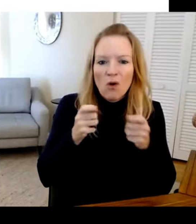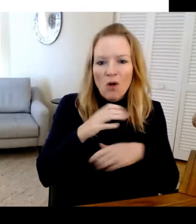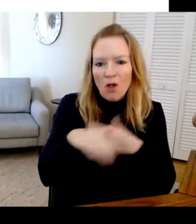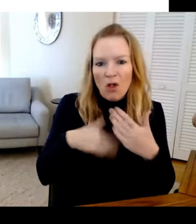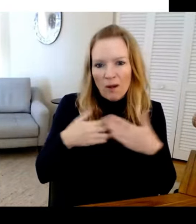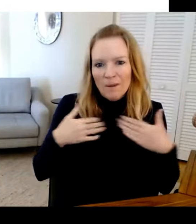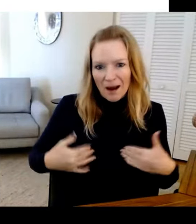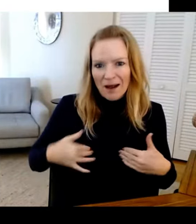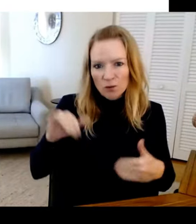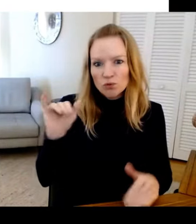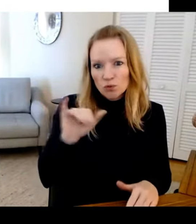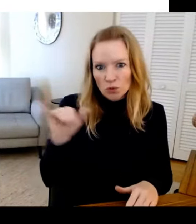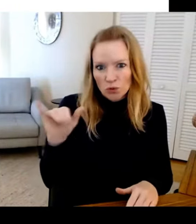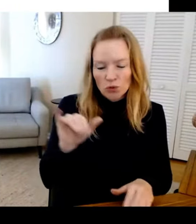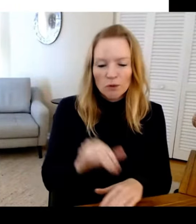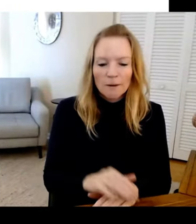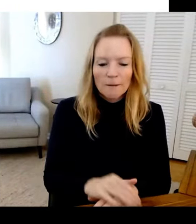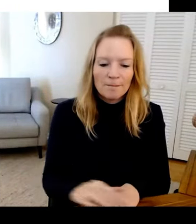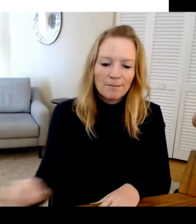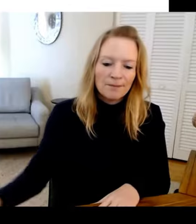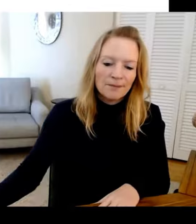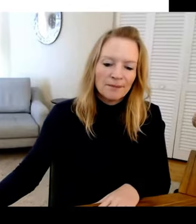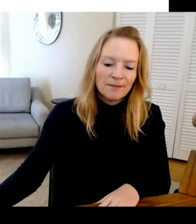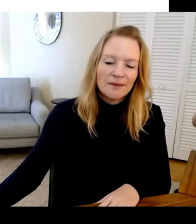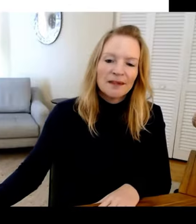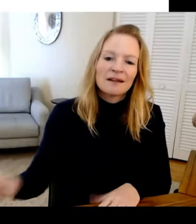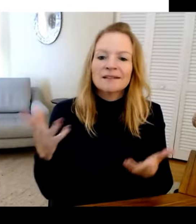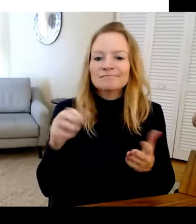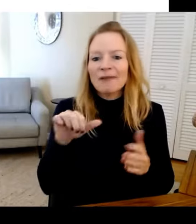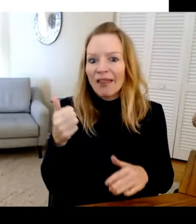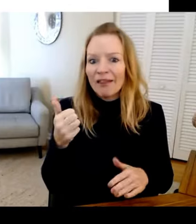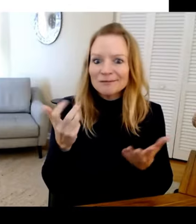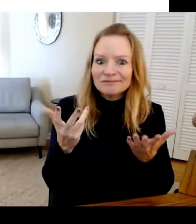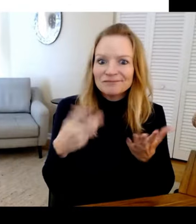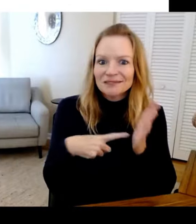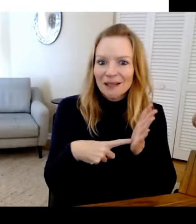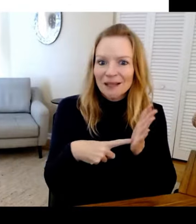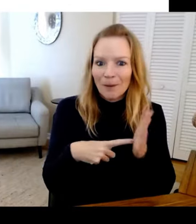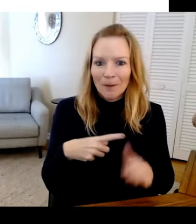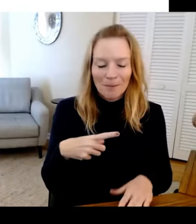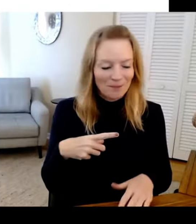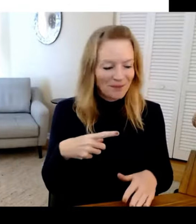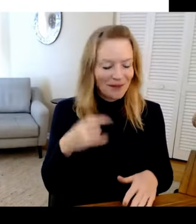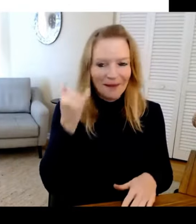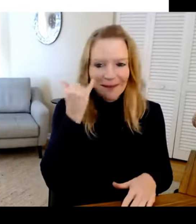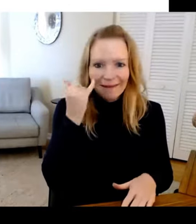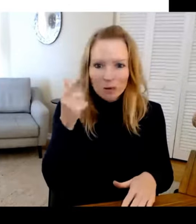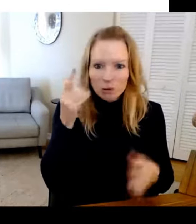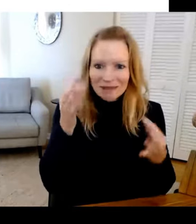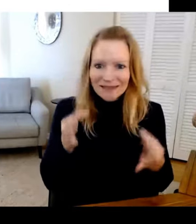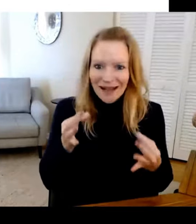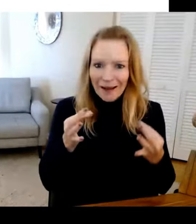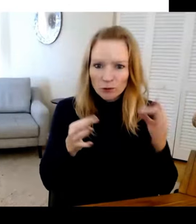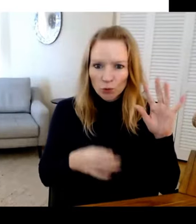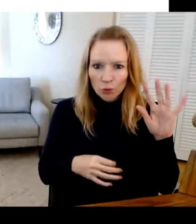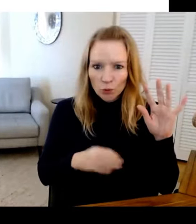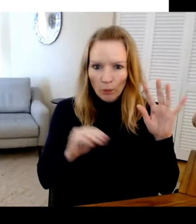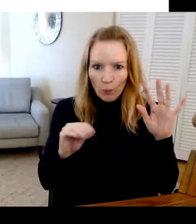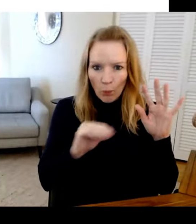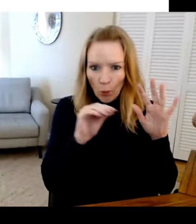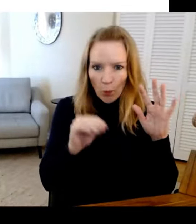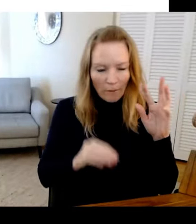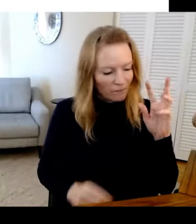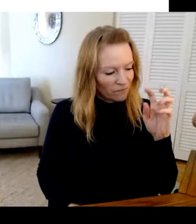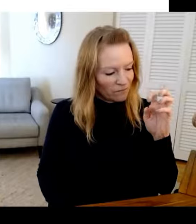sound. So your brain's really controlling all that we do. It's controlling things like that also. Another example, if